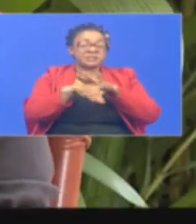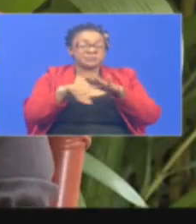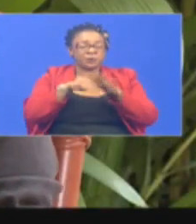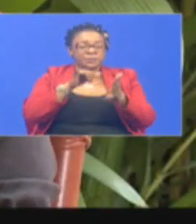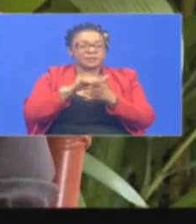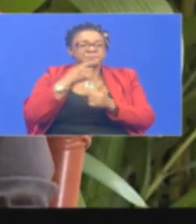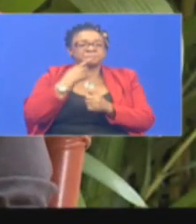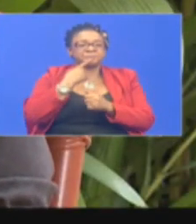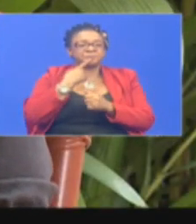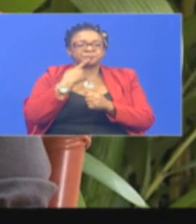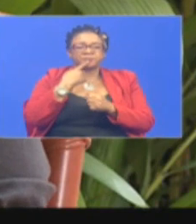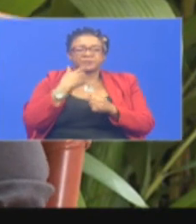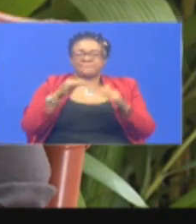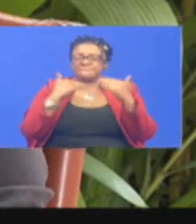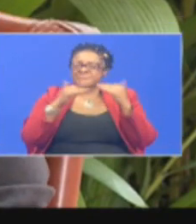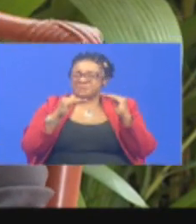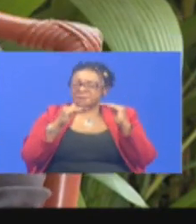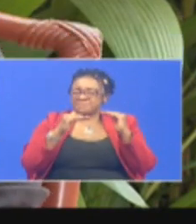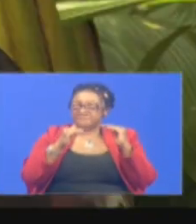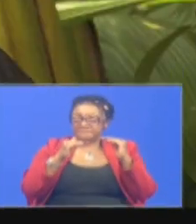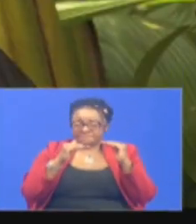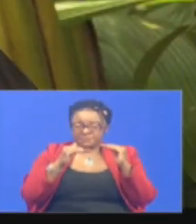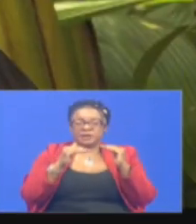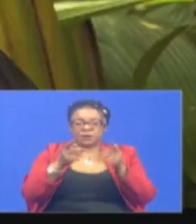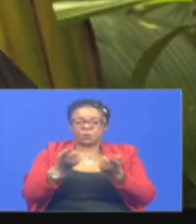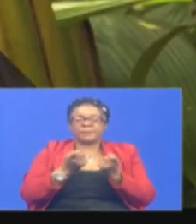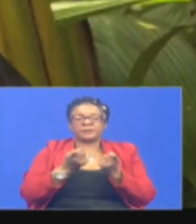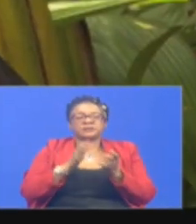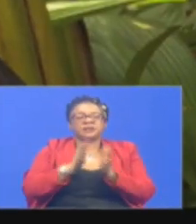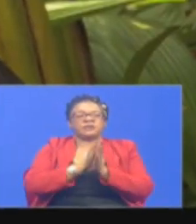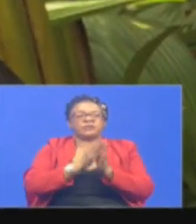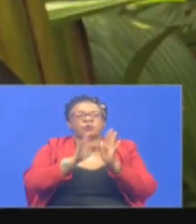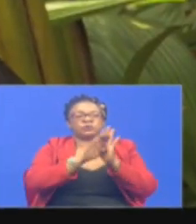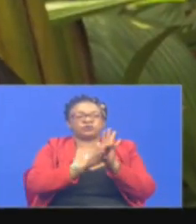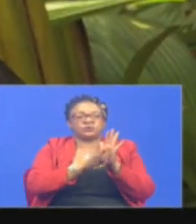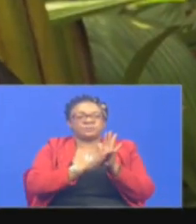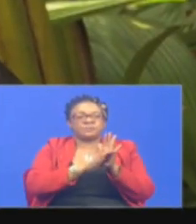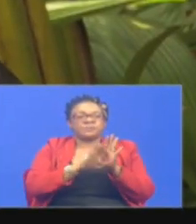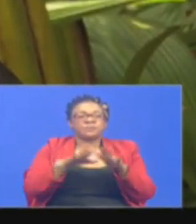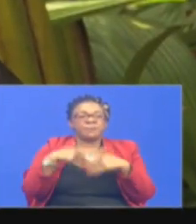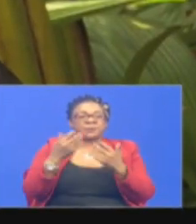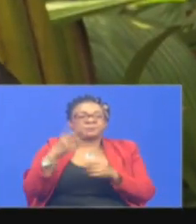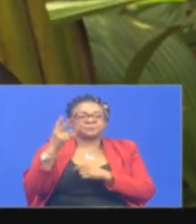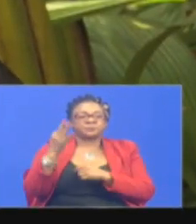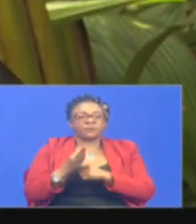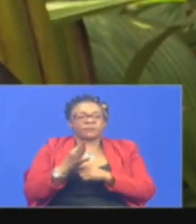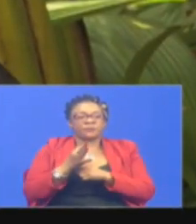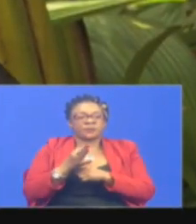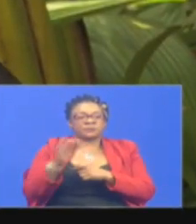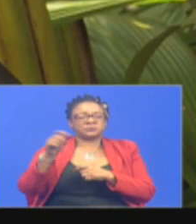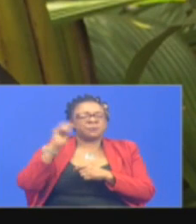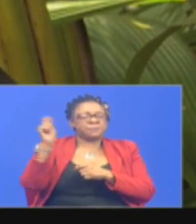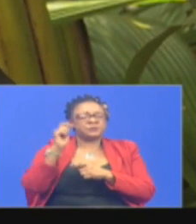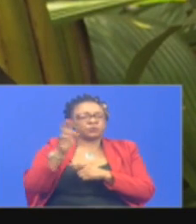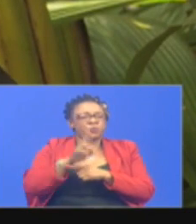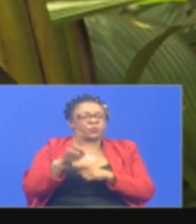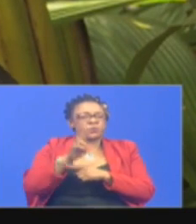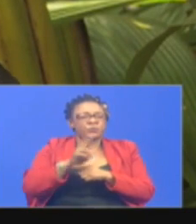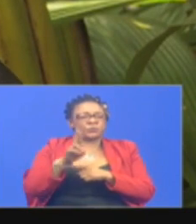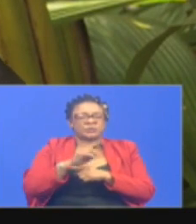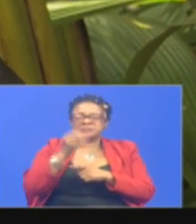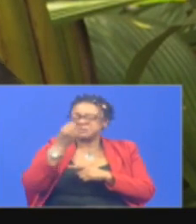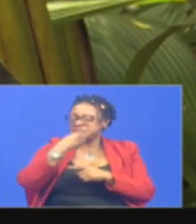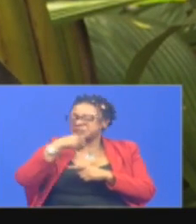is the minimum requirement in the Constitution. With regards to the two-thirds, I think that President Uhuru Kenyatta has been very